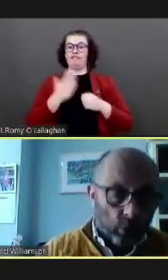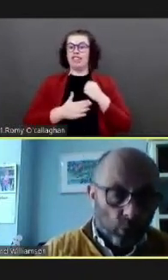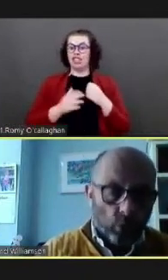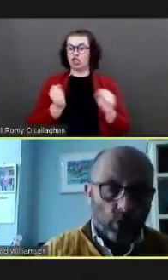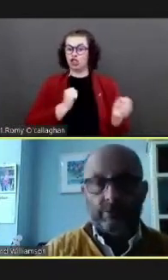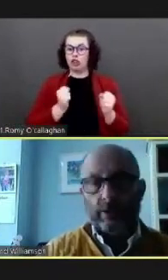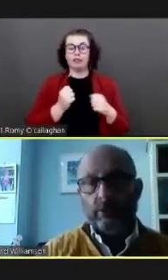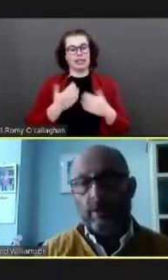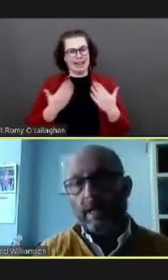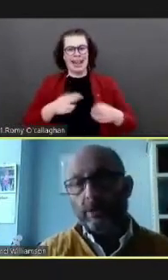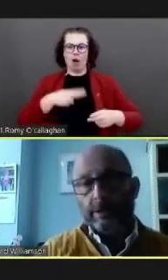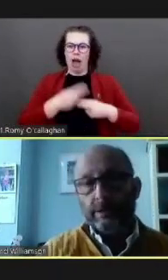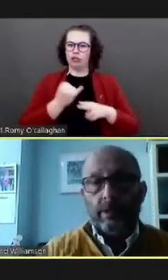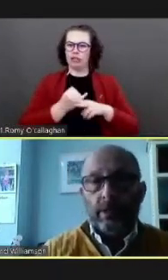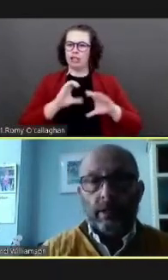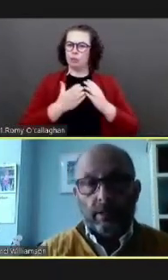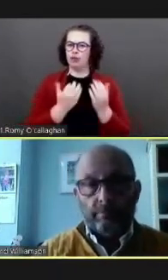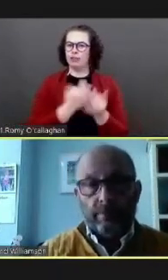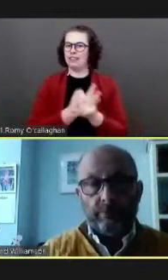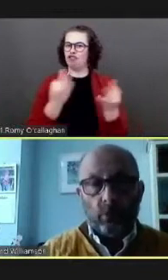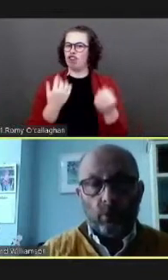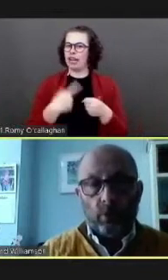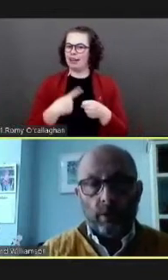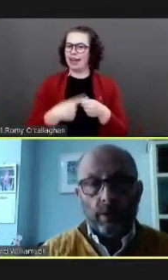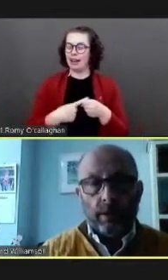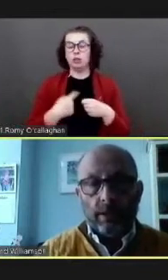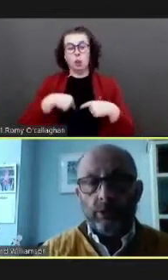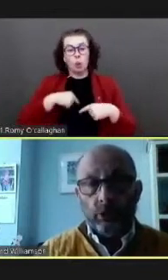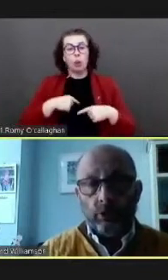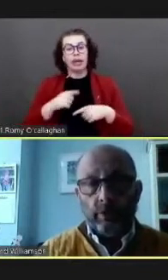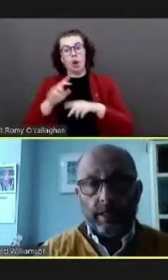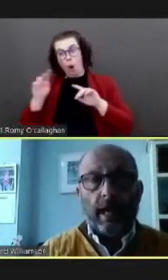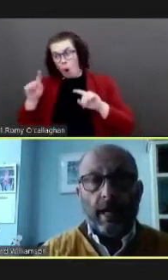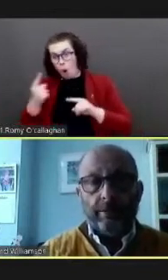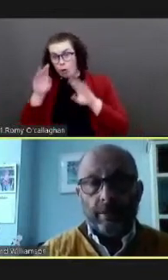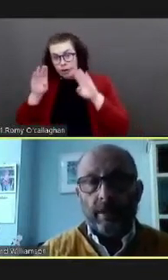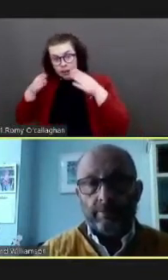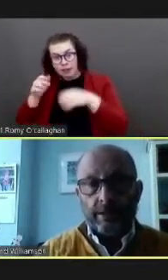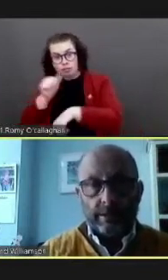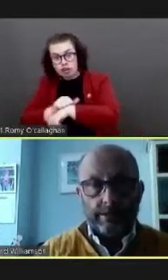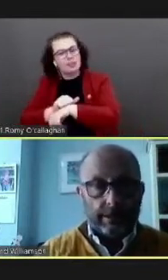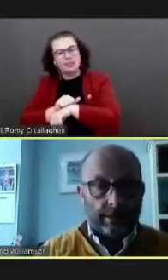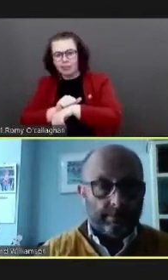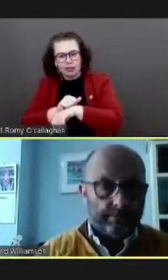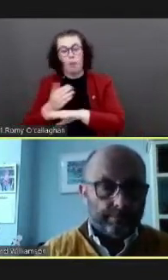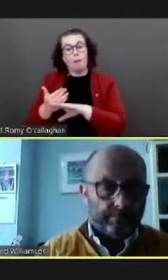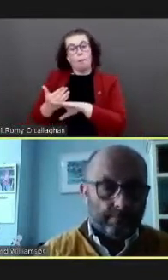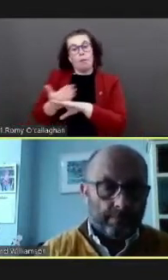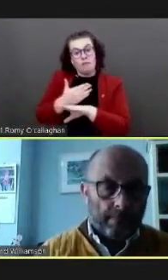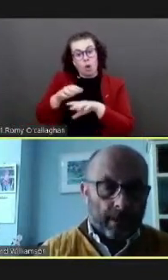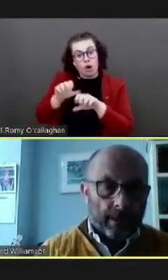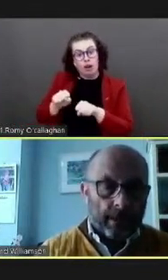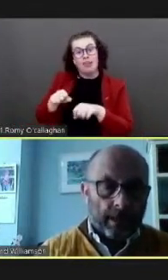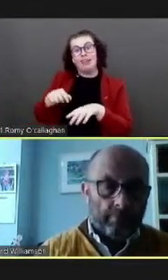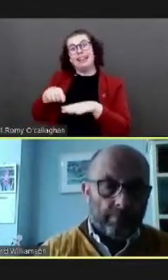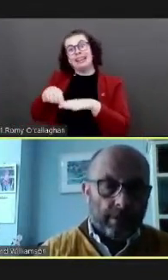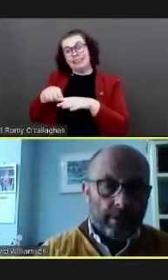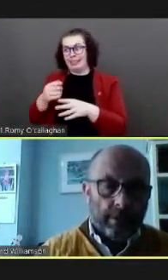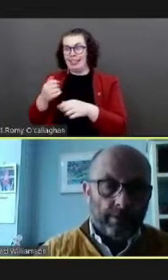So we cover all of those ranges of before, during, and after custody.